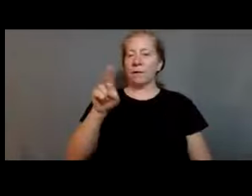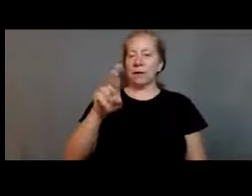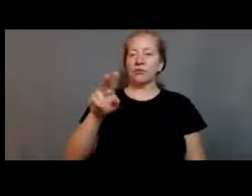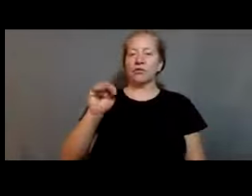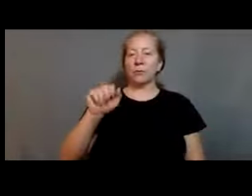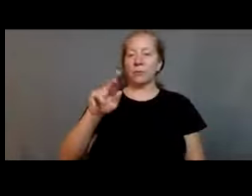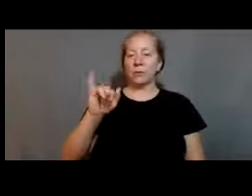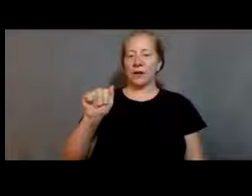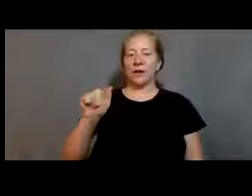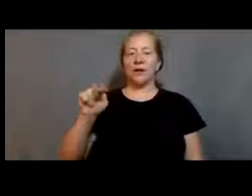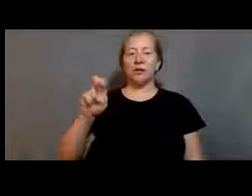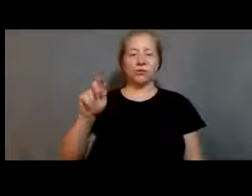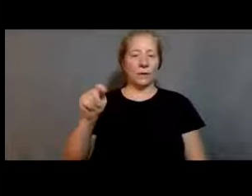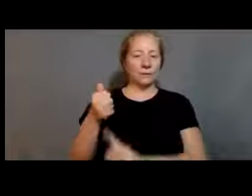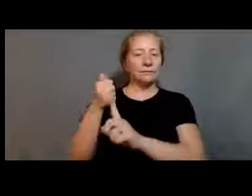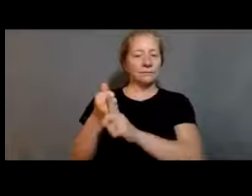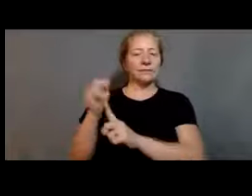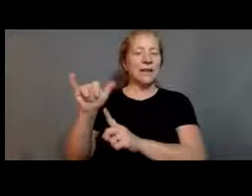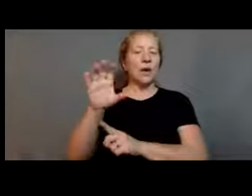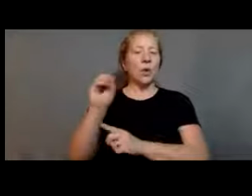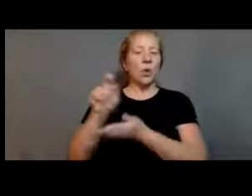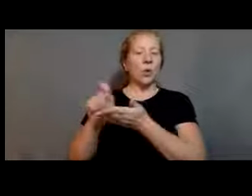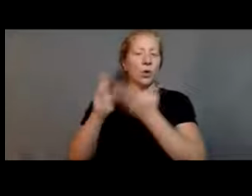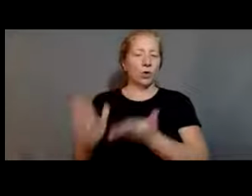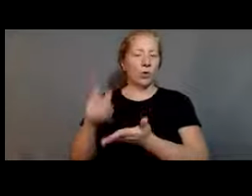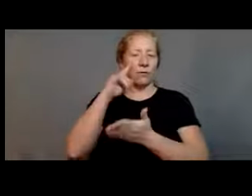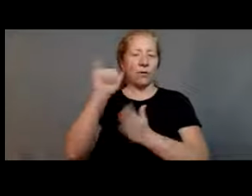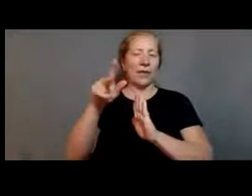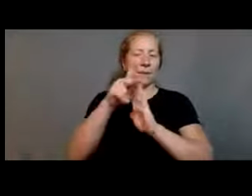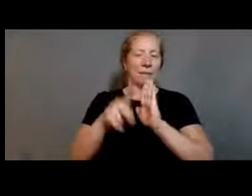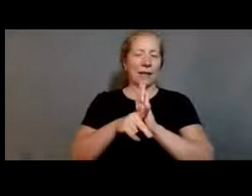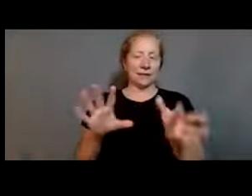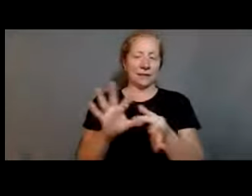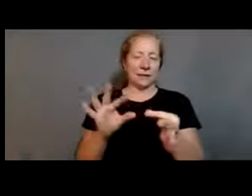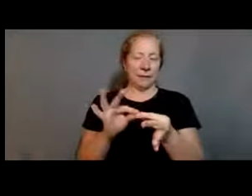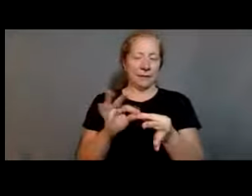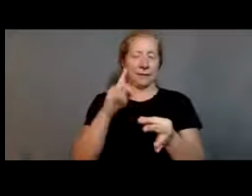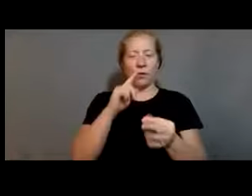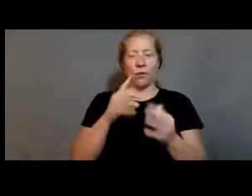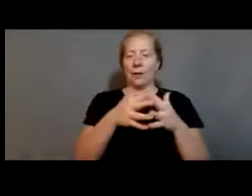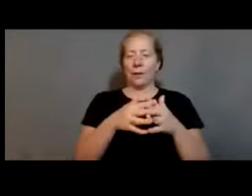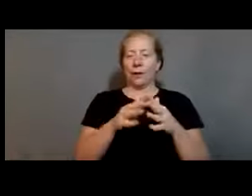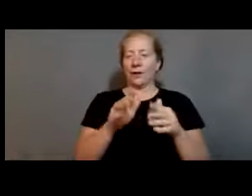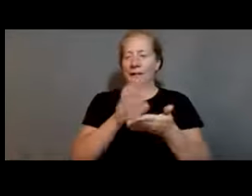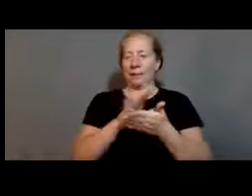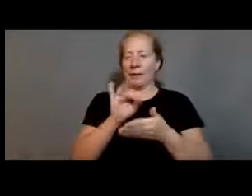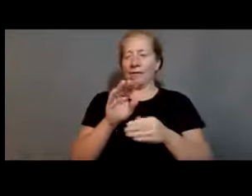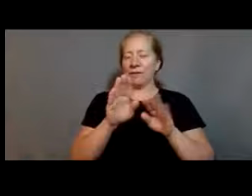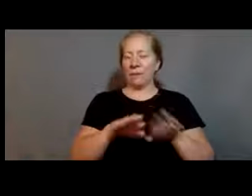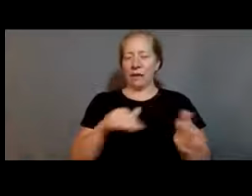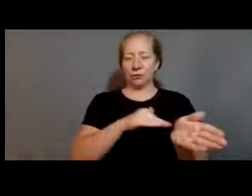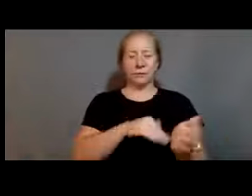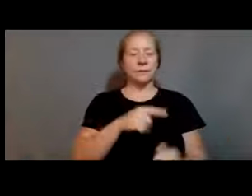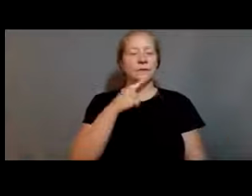Maria Trent, who was also one of the lead authors for the policy statement. She states that racism is a socially